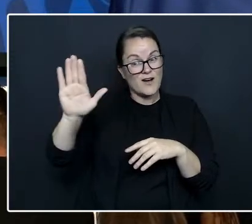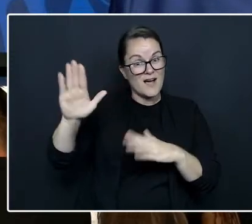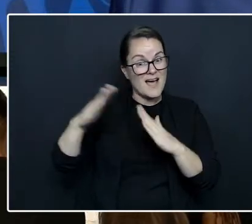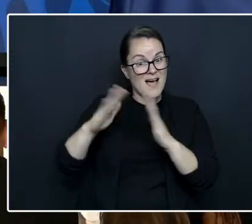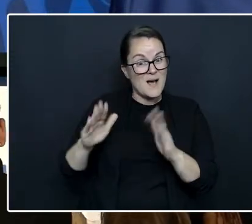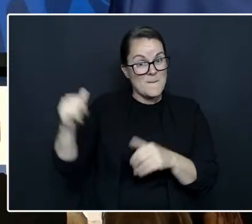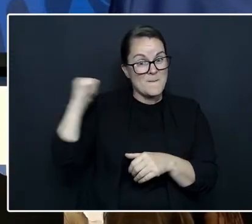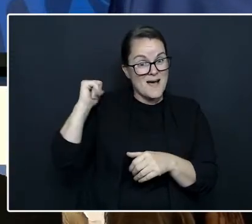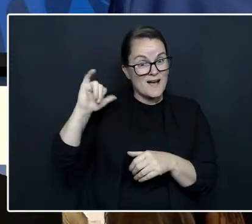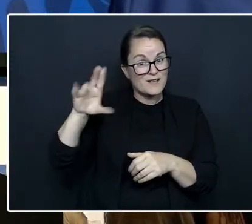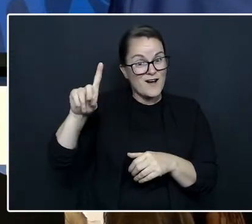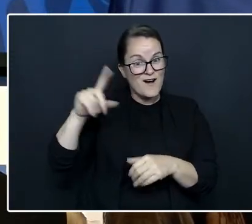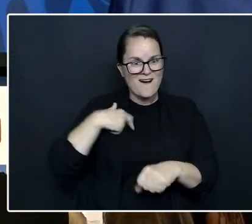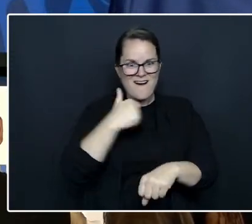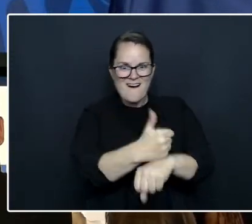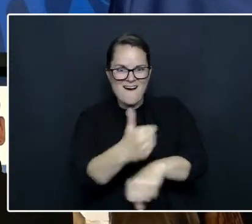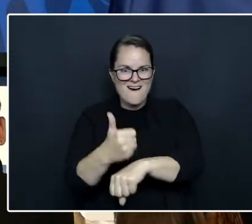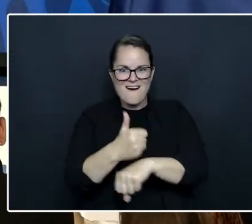Thank you.